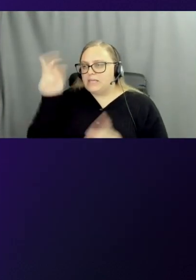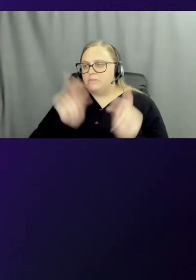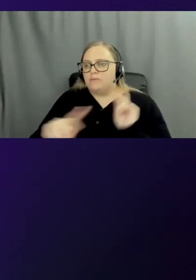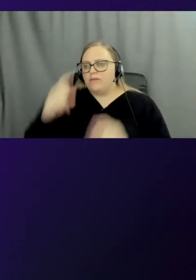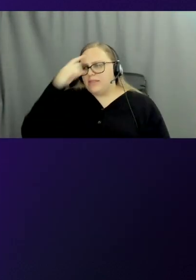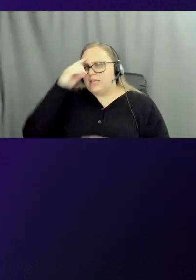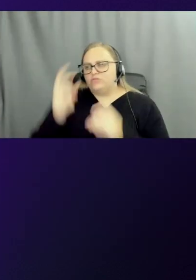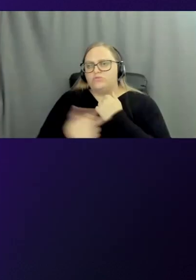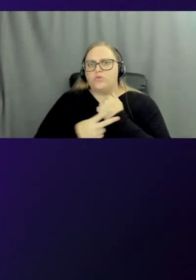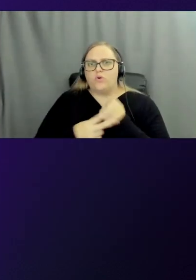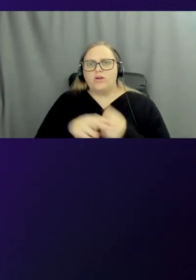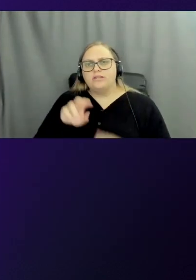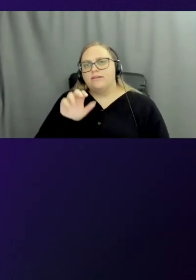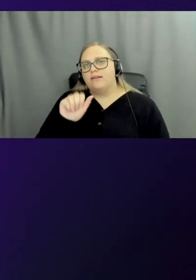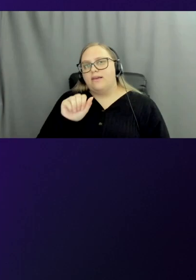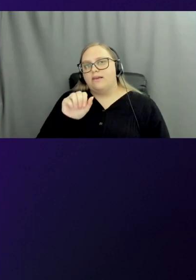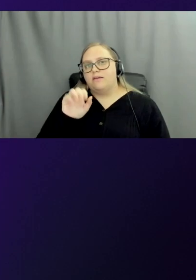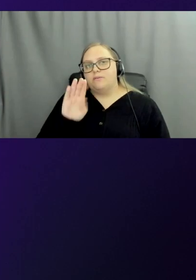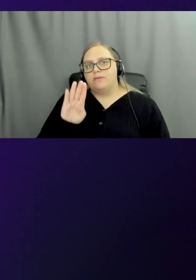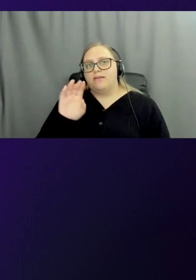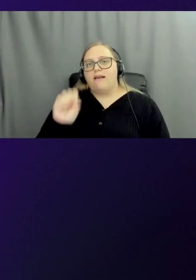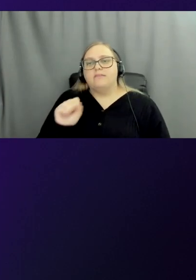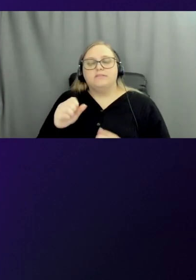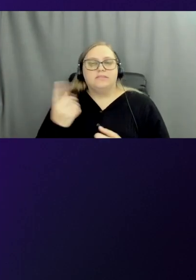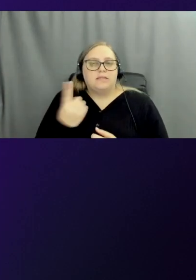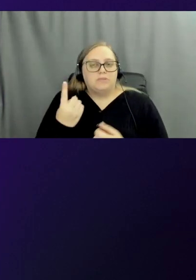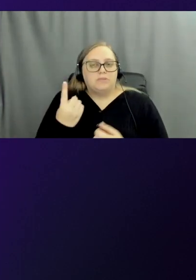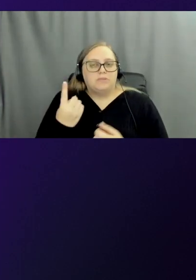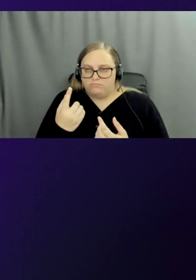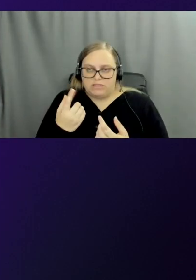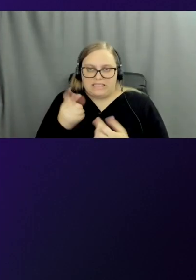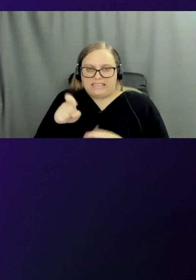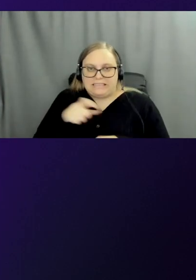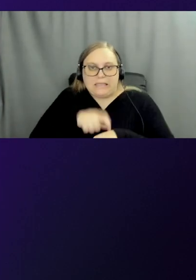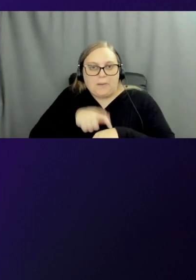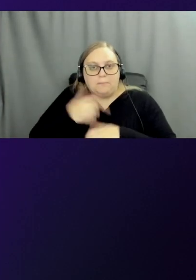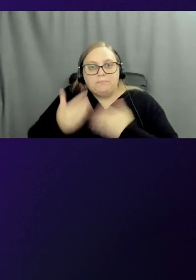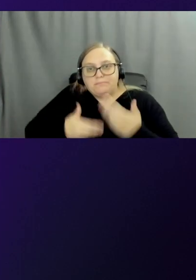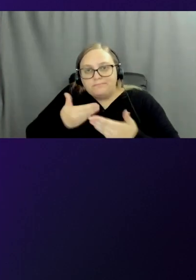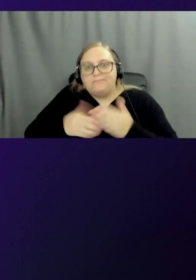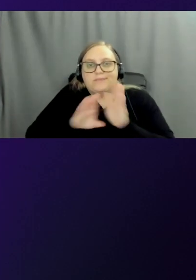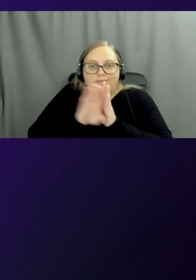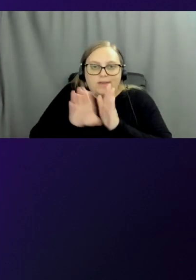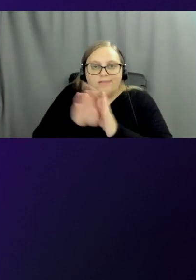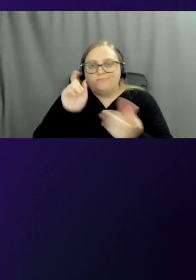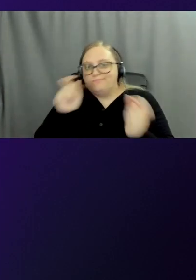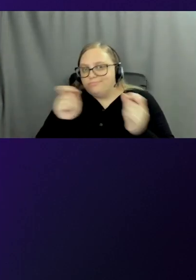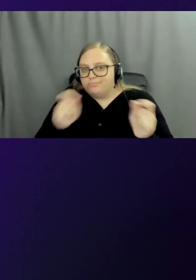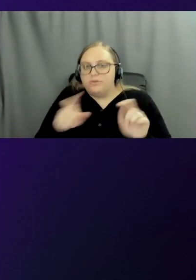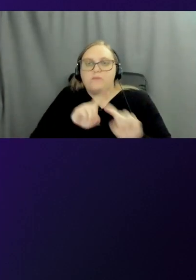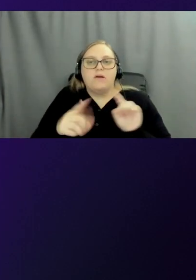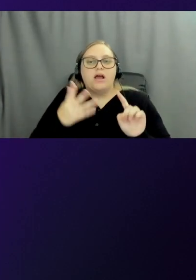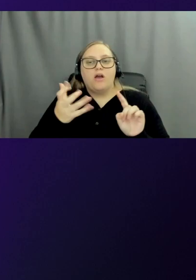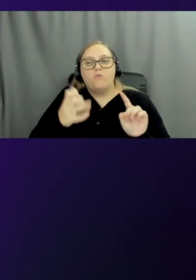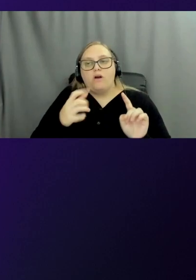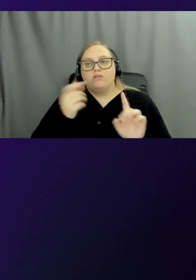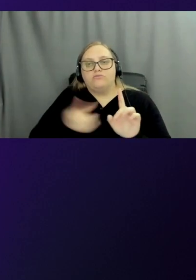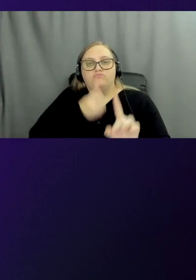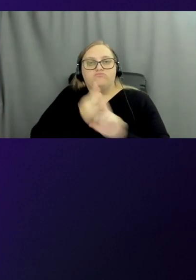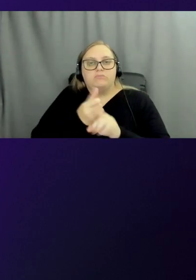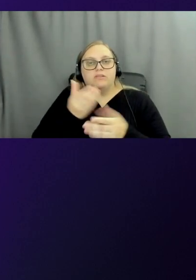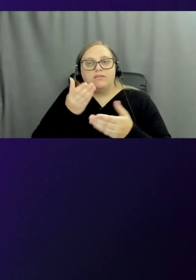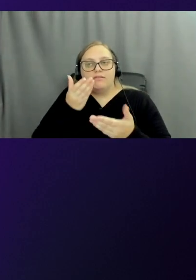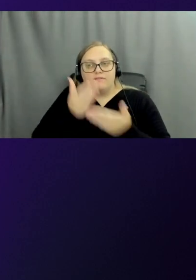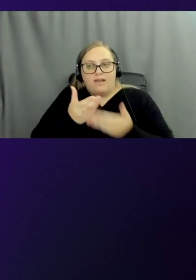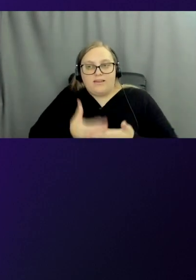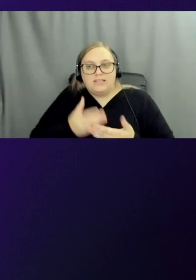even EBS as someplace that takes a little bit while to do development or change things. But I do want to kind of just hit on the fact that both Rena and I have